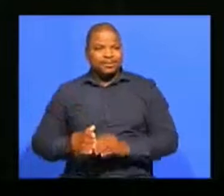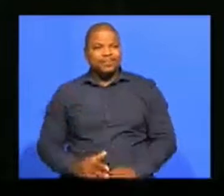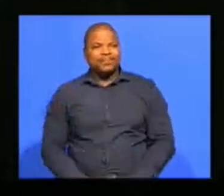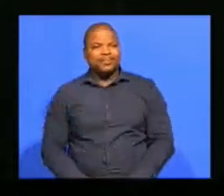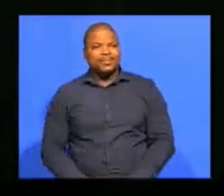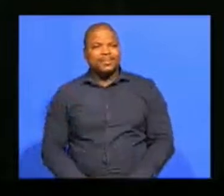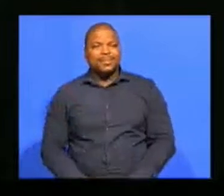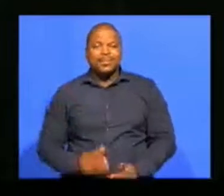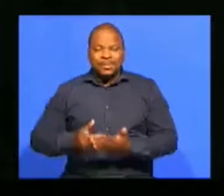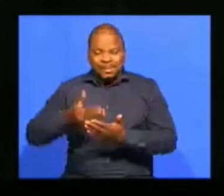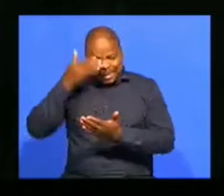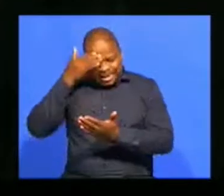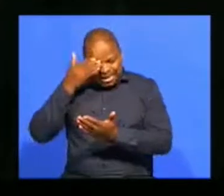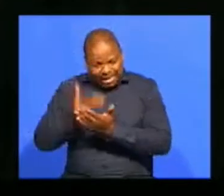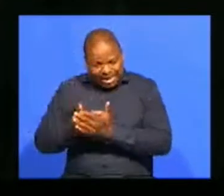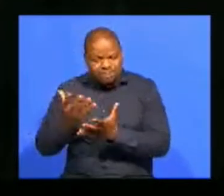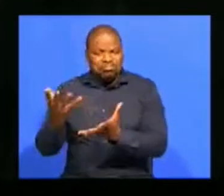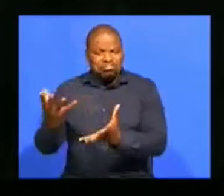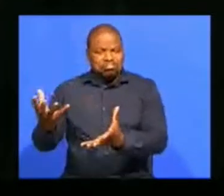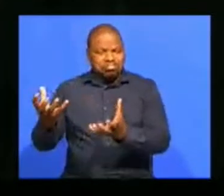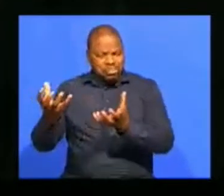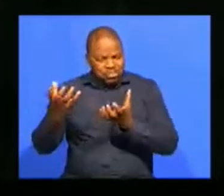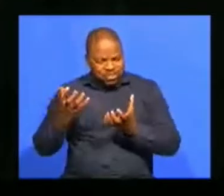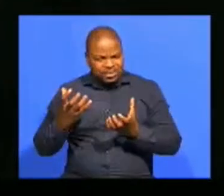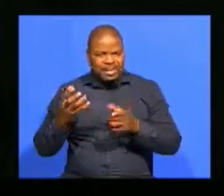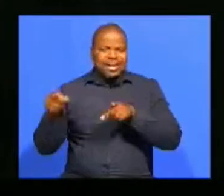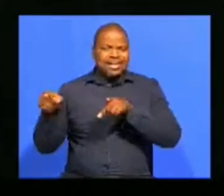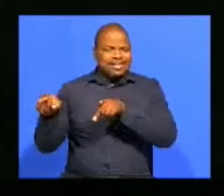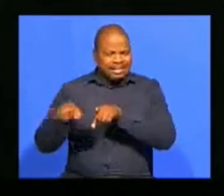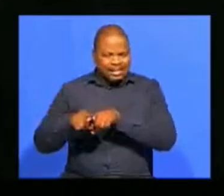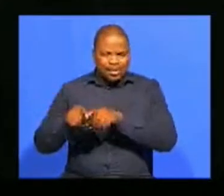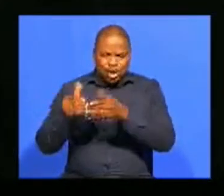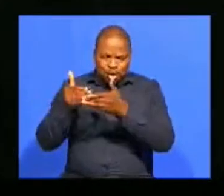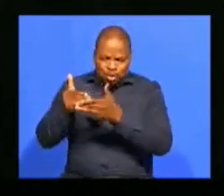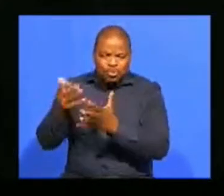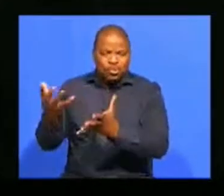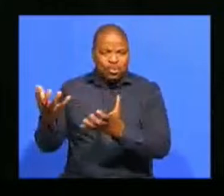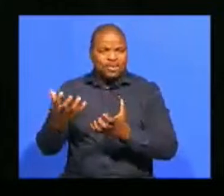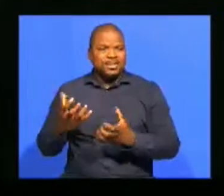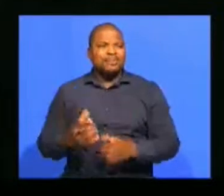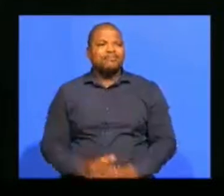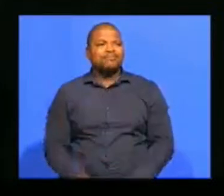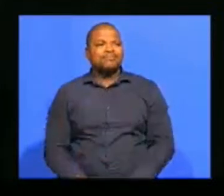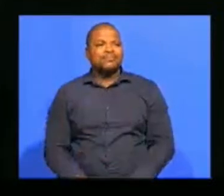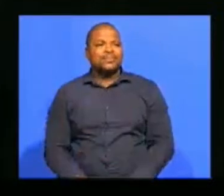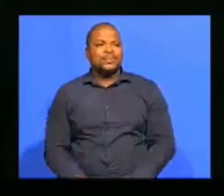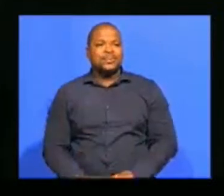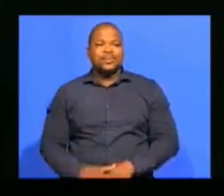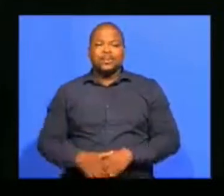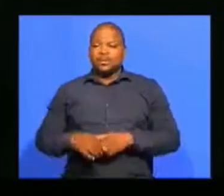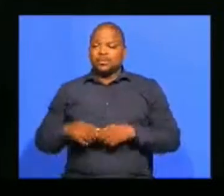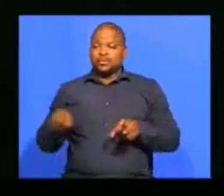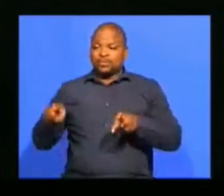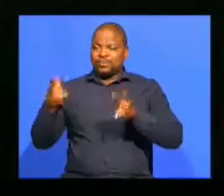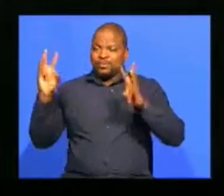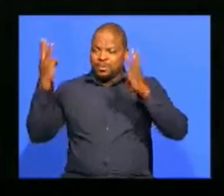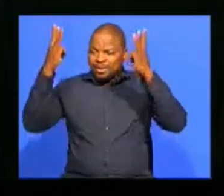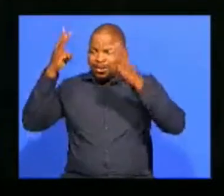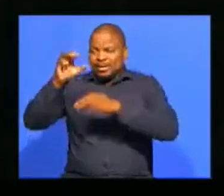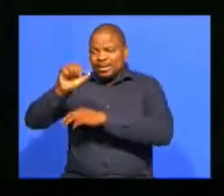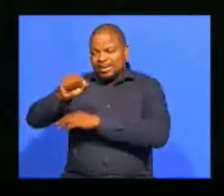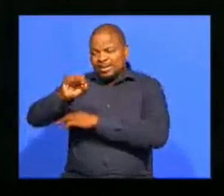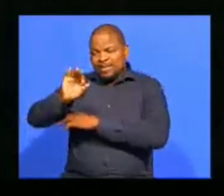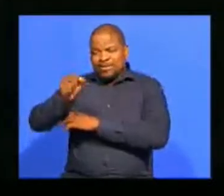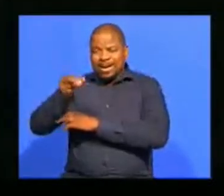so we want to learn how to get the same or close to the same from them. Because most of our tourism is wildlife,